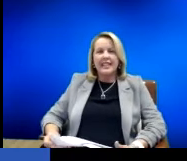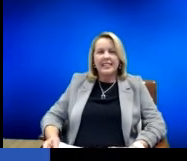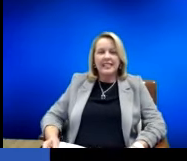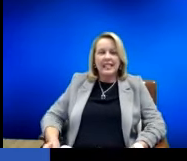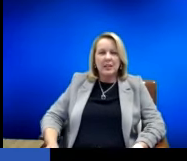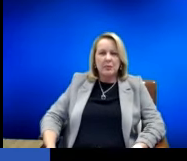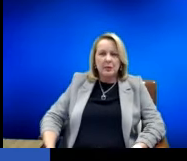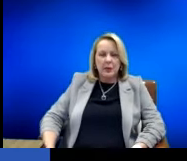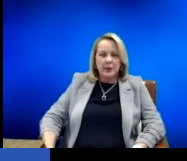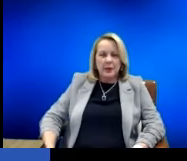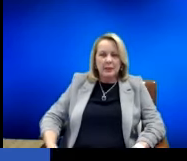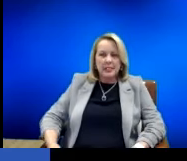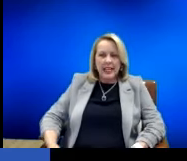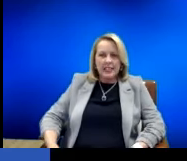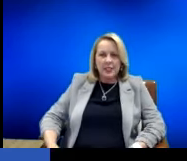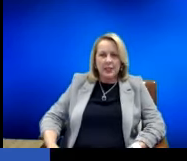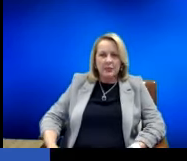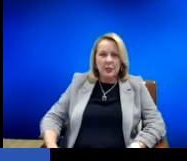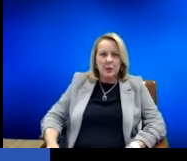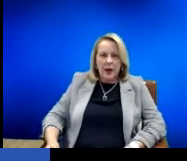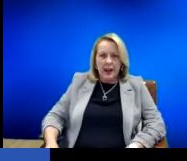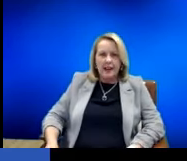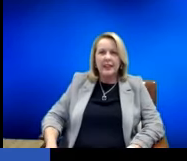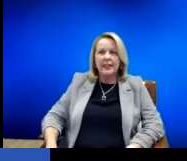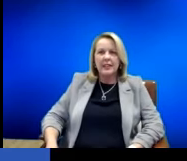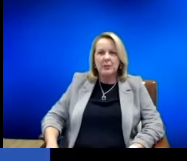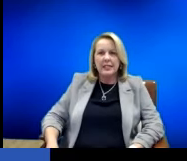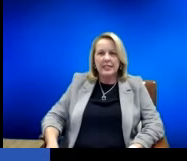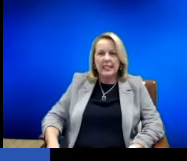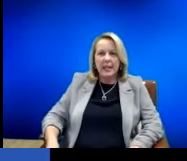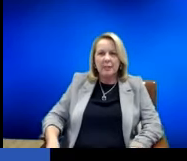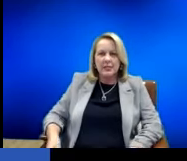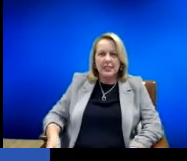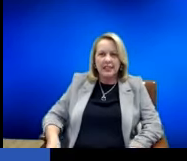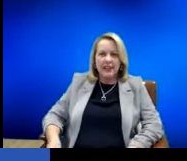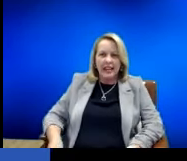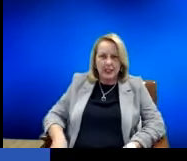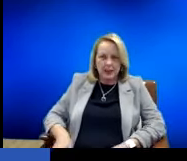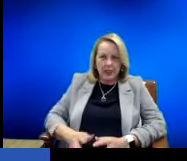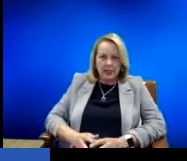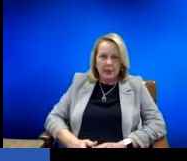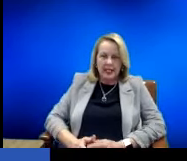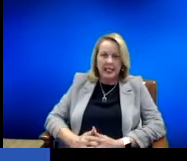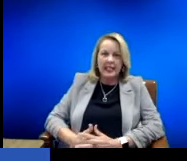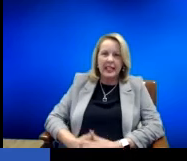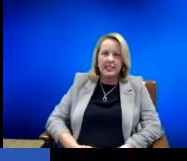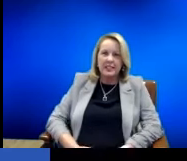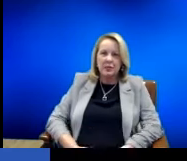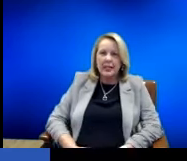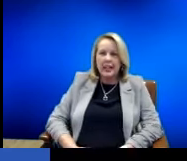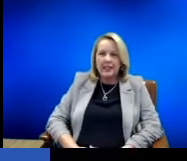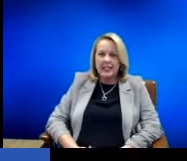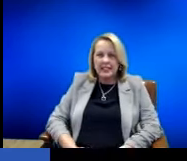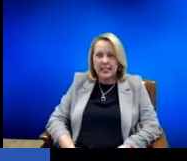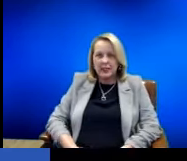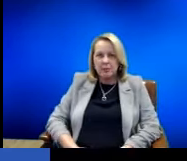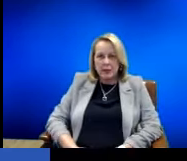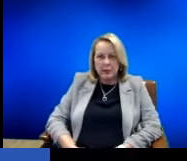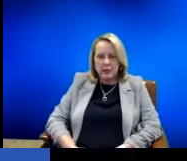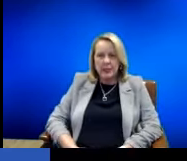The Texas Able program statute required that we establish an advisory committee, and so we have